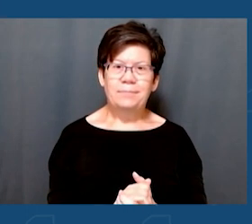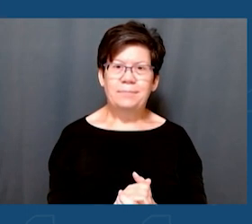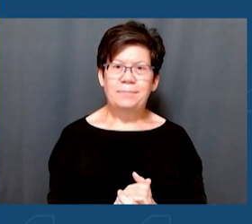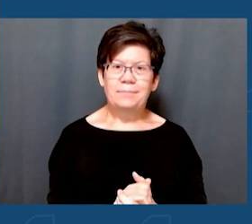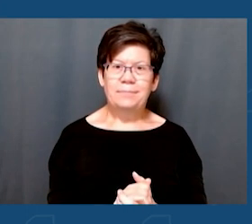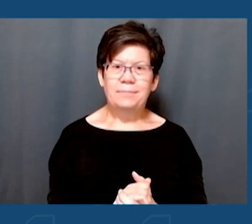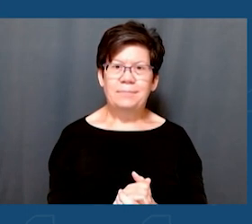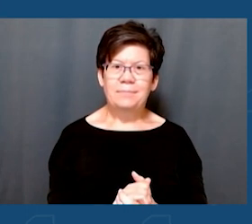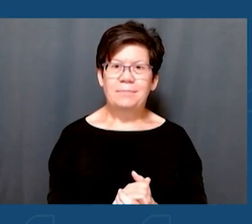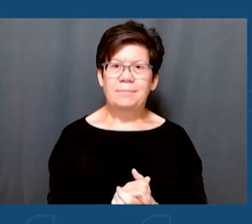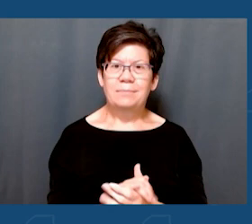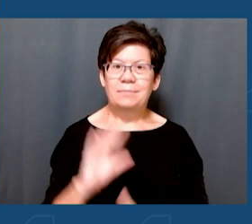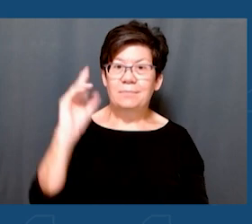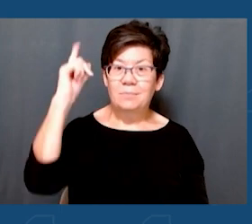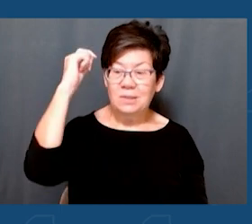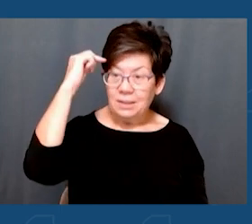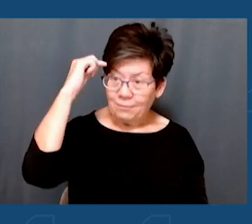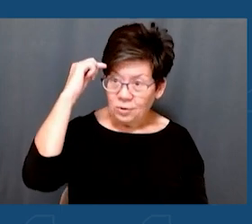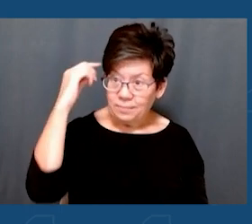Governor,